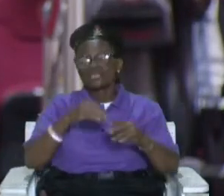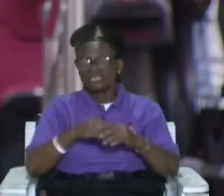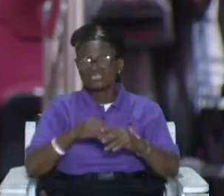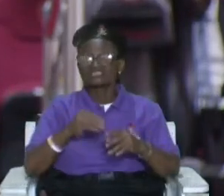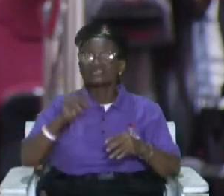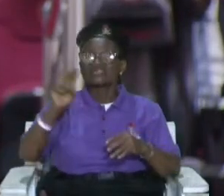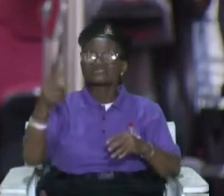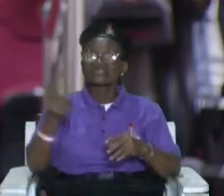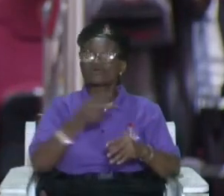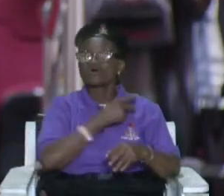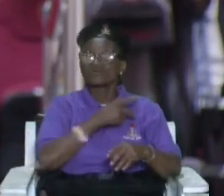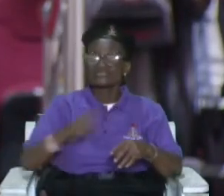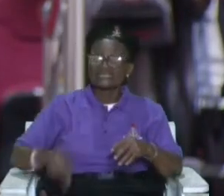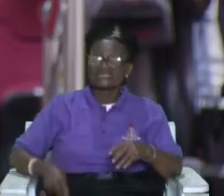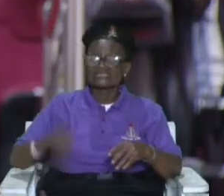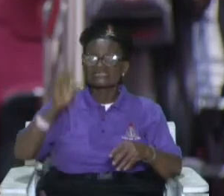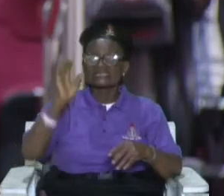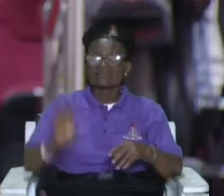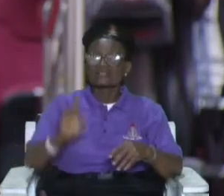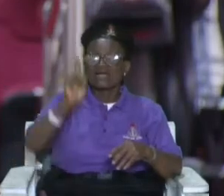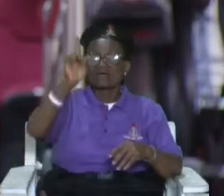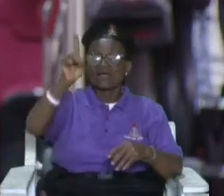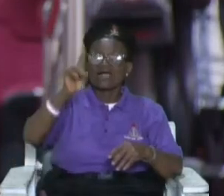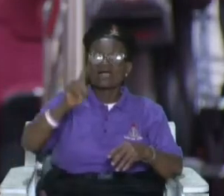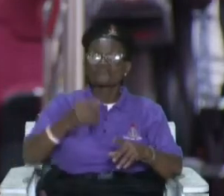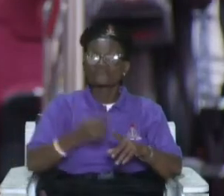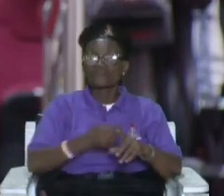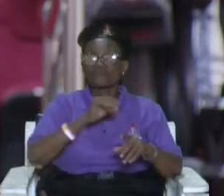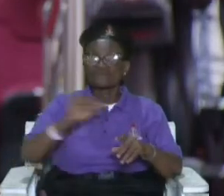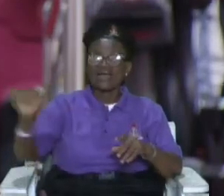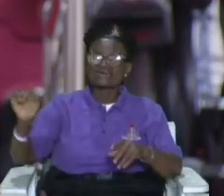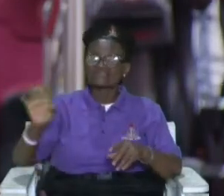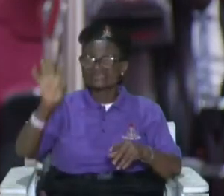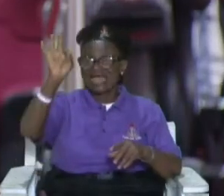1, 2 Kings chapter 1, from verse 9 to 12,